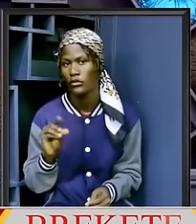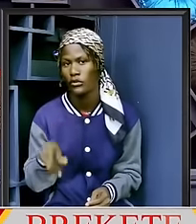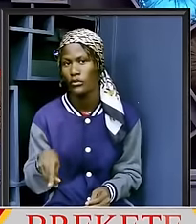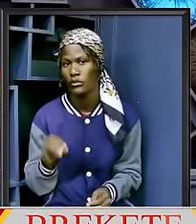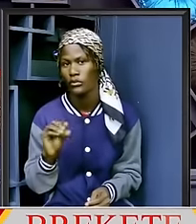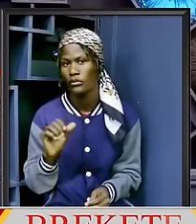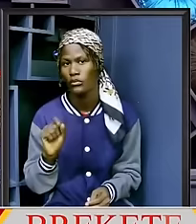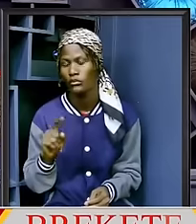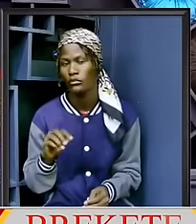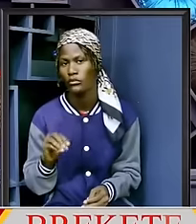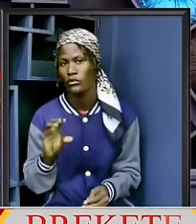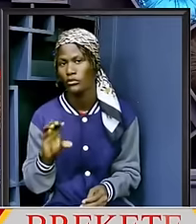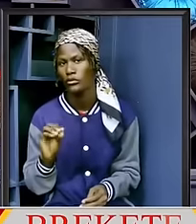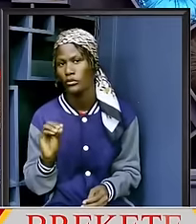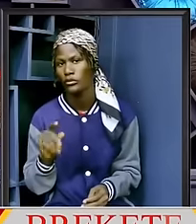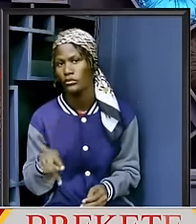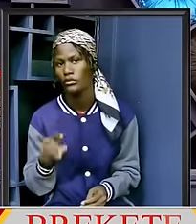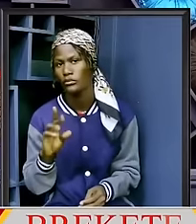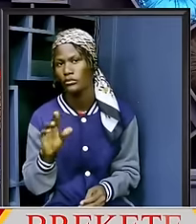Multipurpose Cooperative Society. Yes, sir.